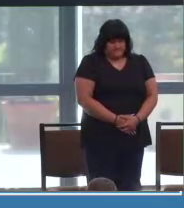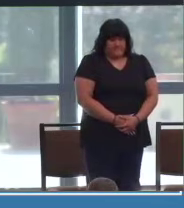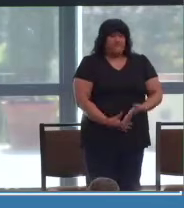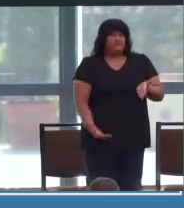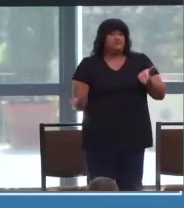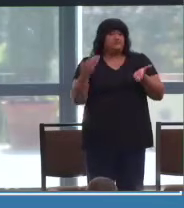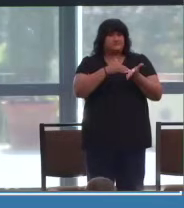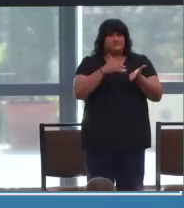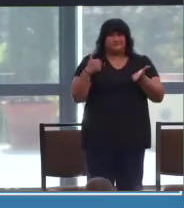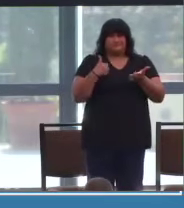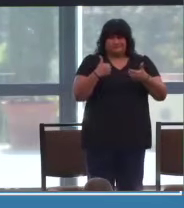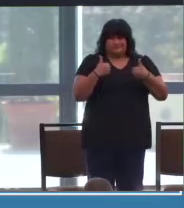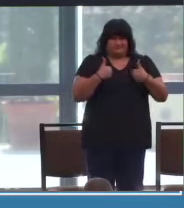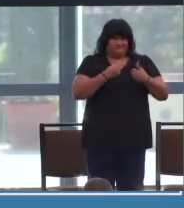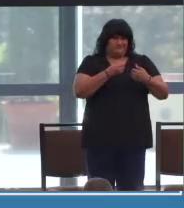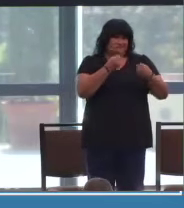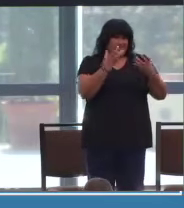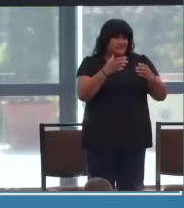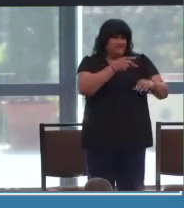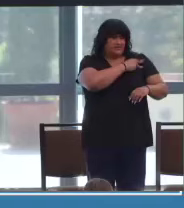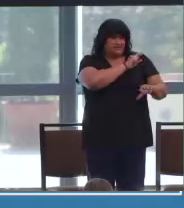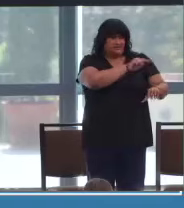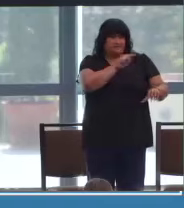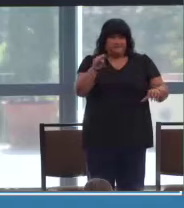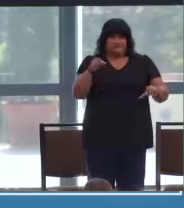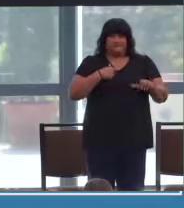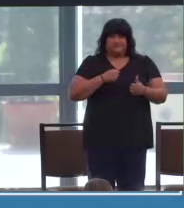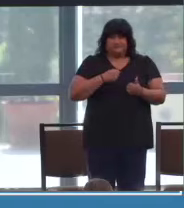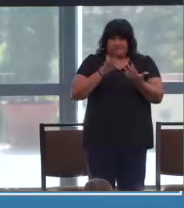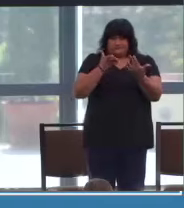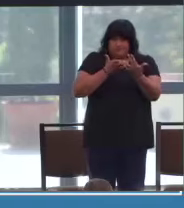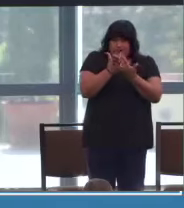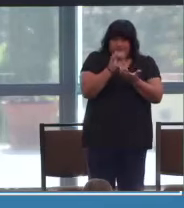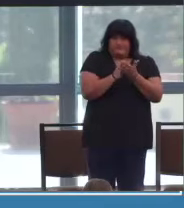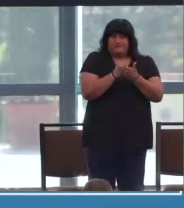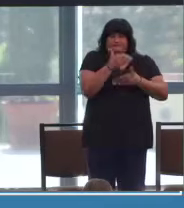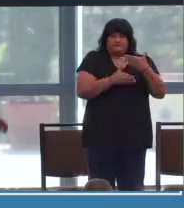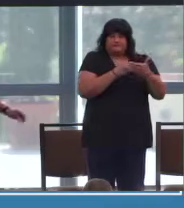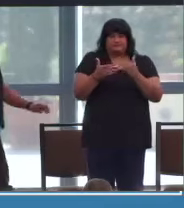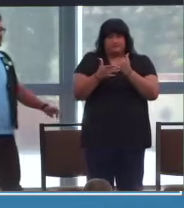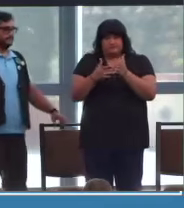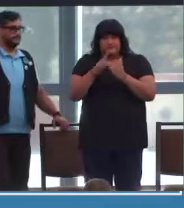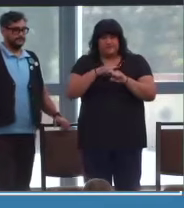So again, we've had a lot of patients who have gone through these procedures and technologies, but it really requires